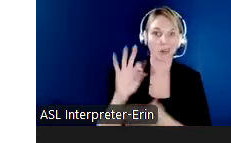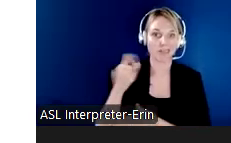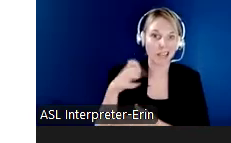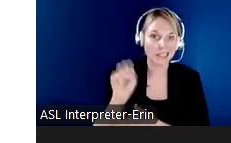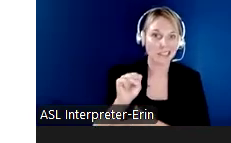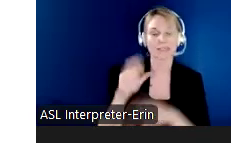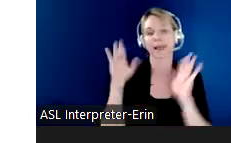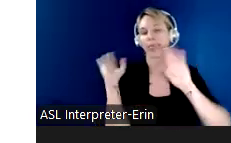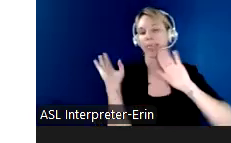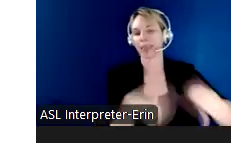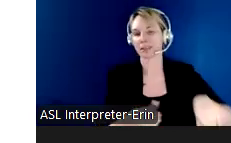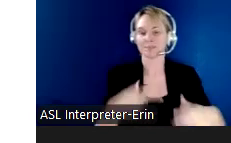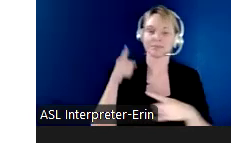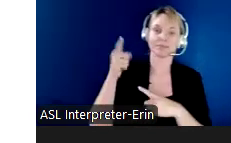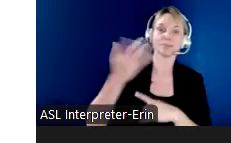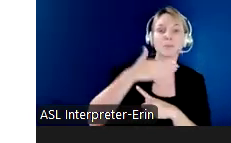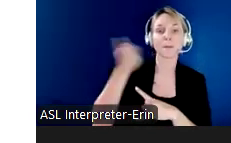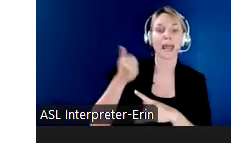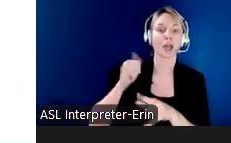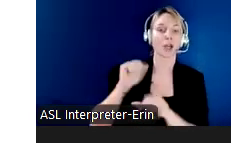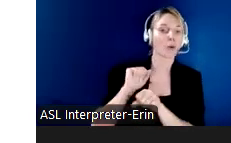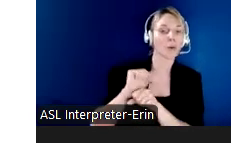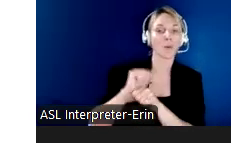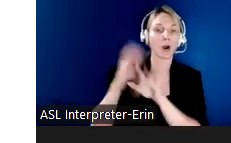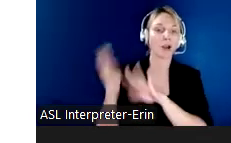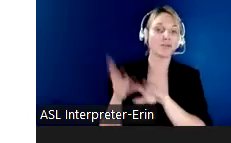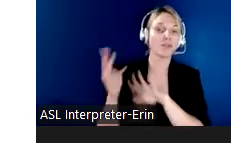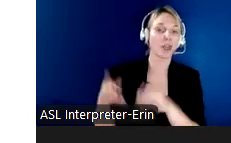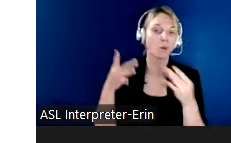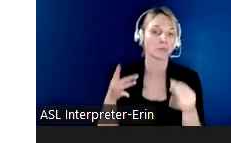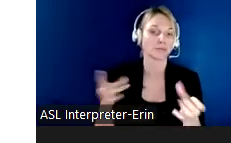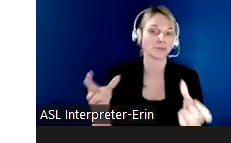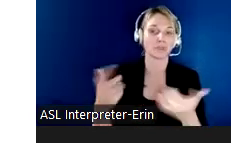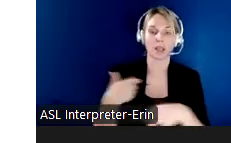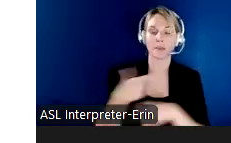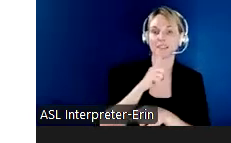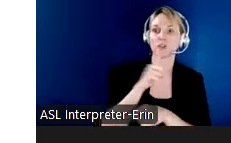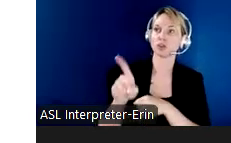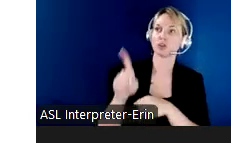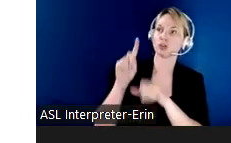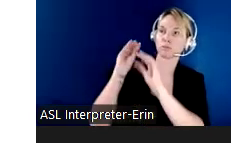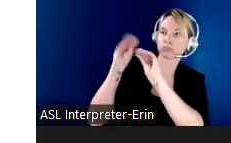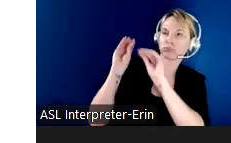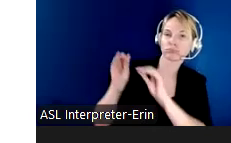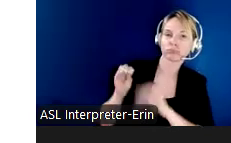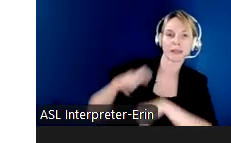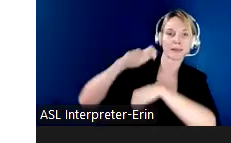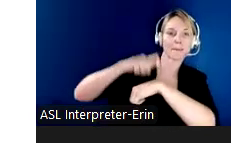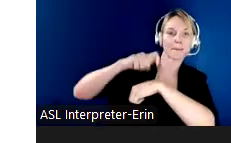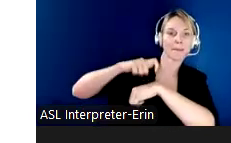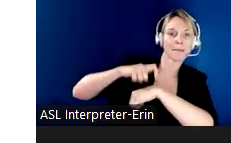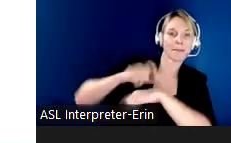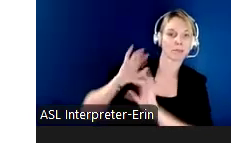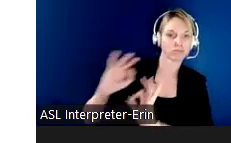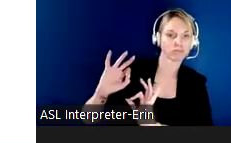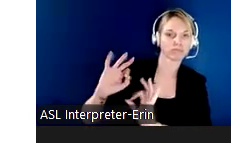better workflow and ensure enrollments are making it through and getting entered timely. It is, like I mentioned before,